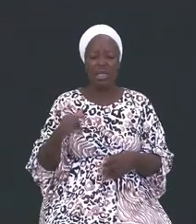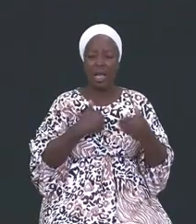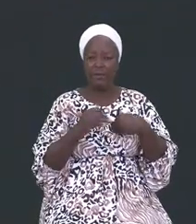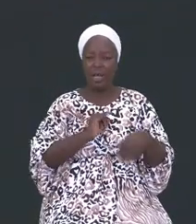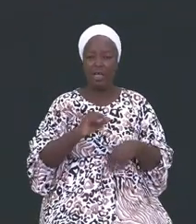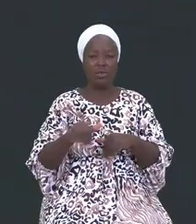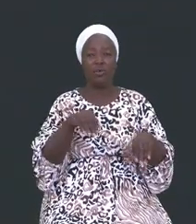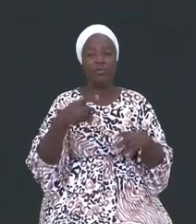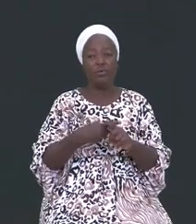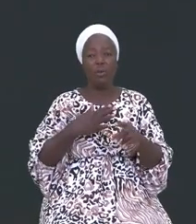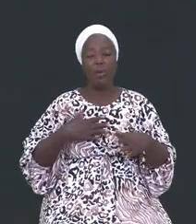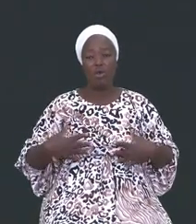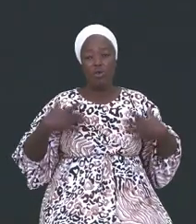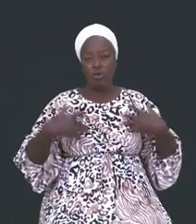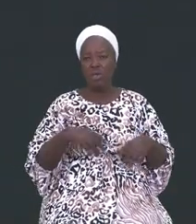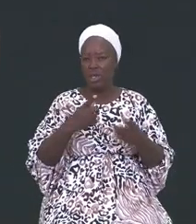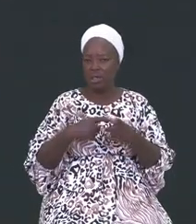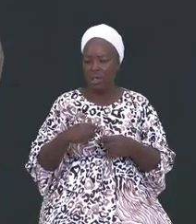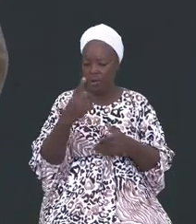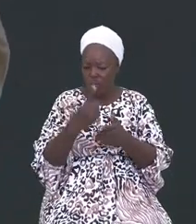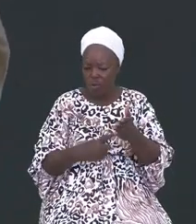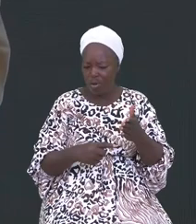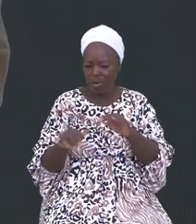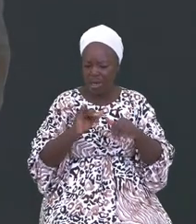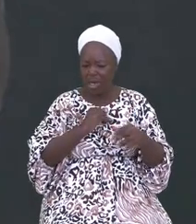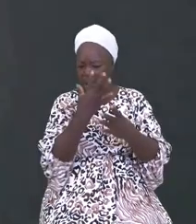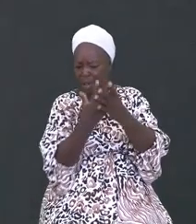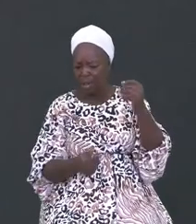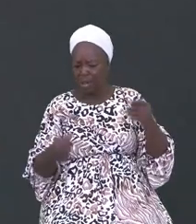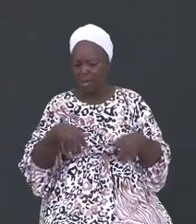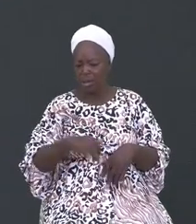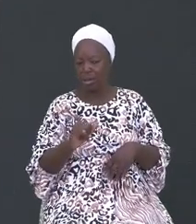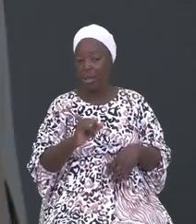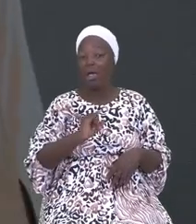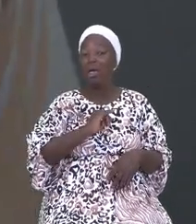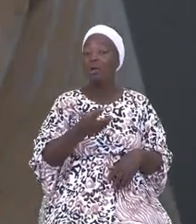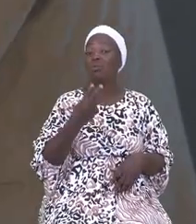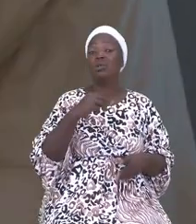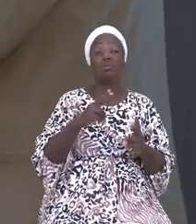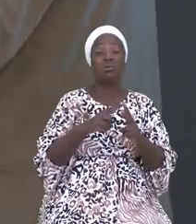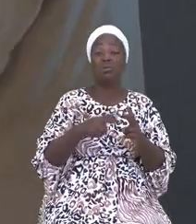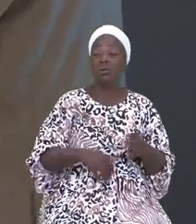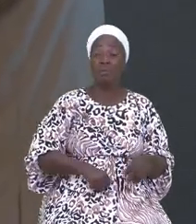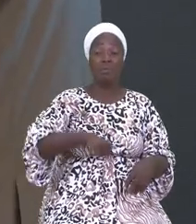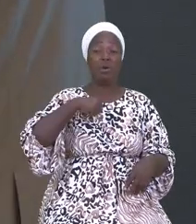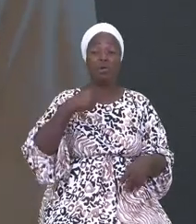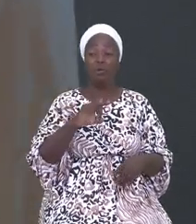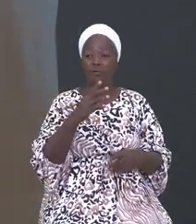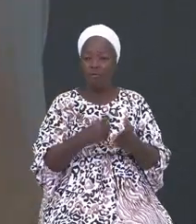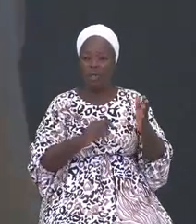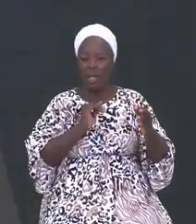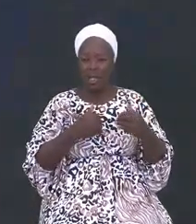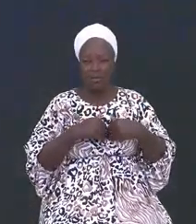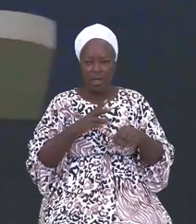And then, what lack I yet? And he was so proud about what he has done, about who he